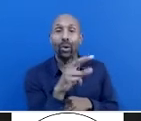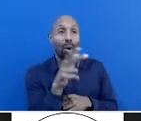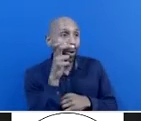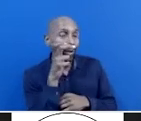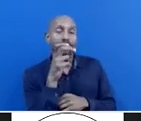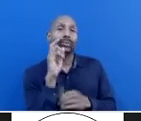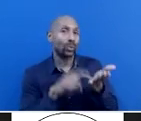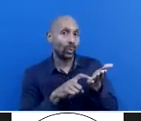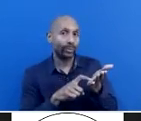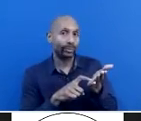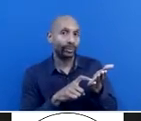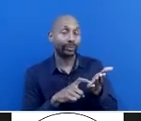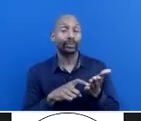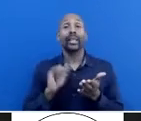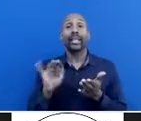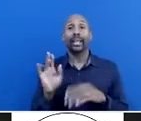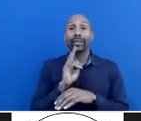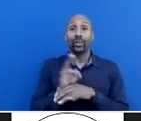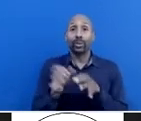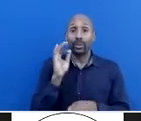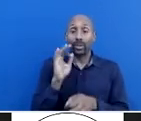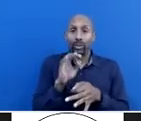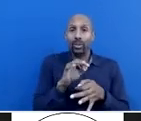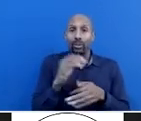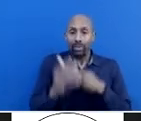spiritual purification